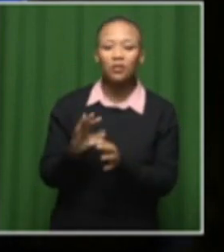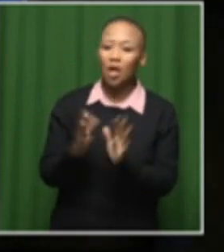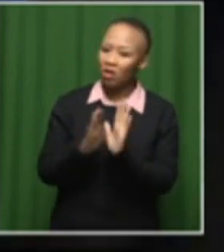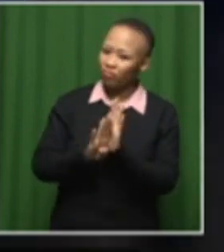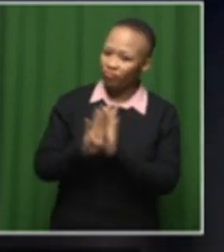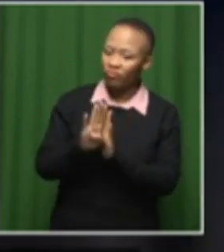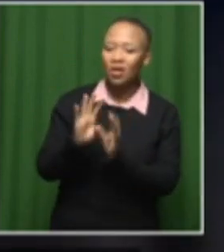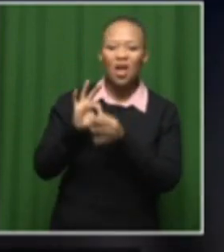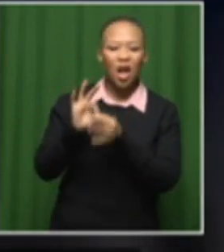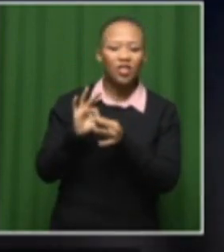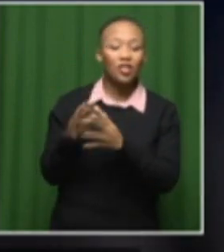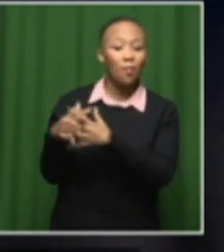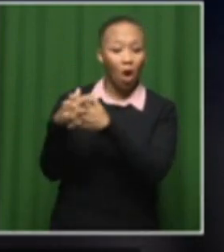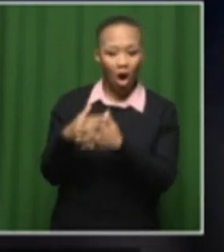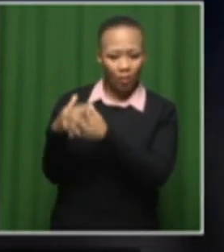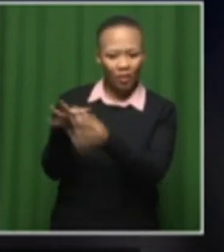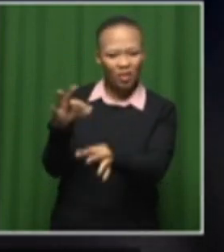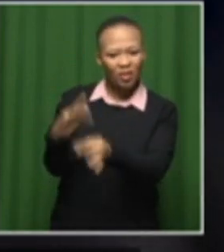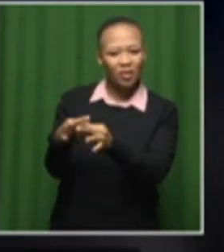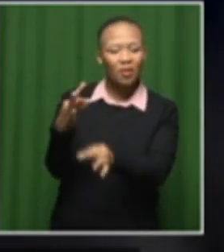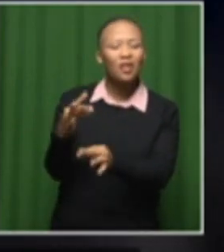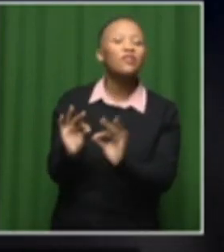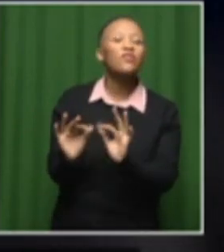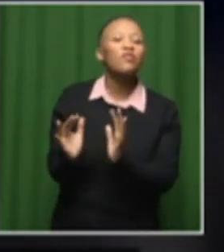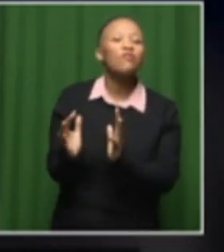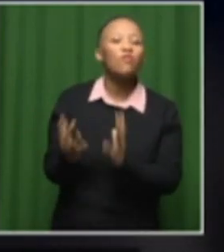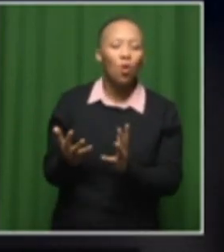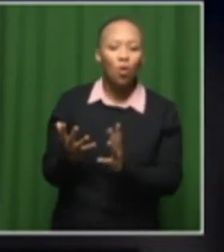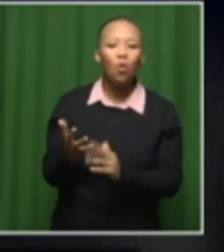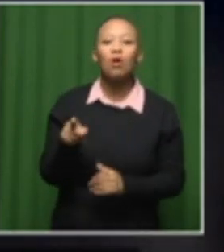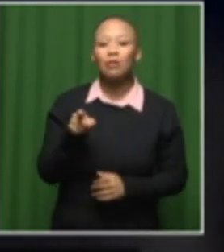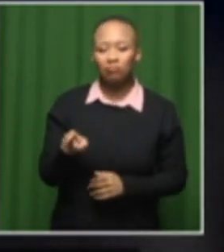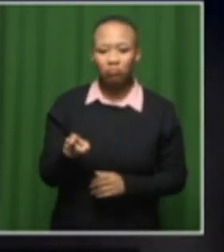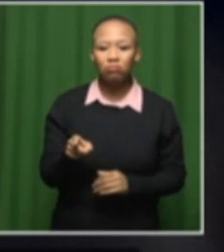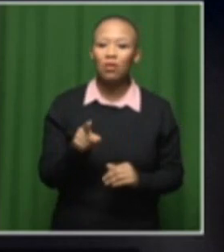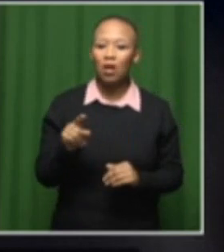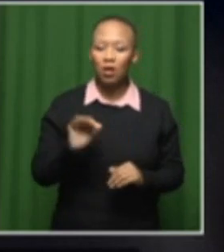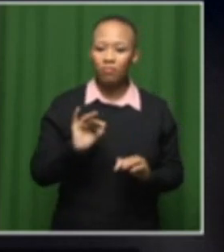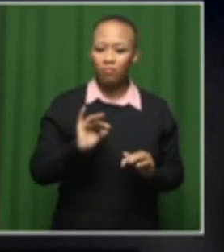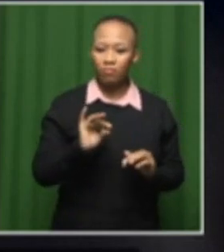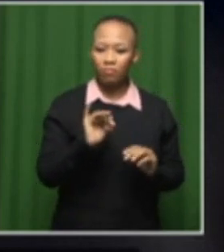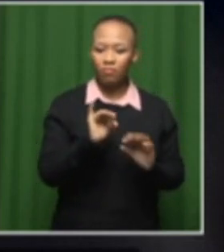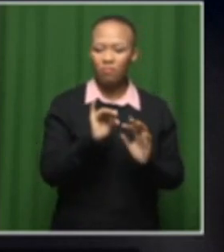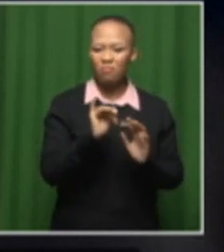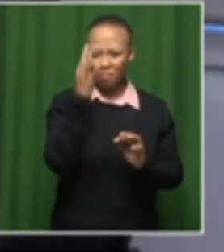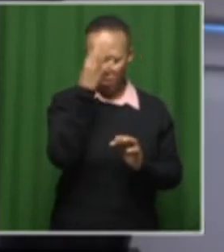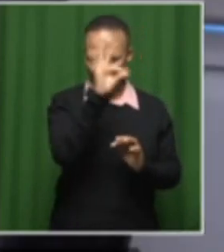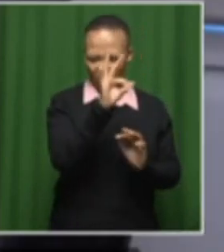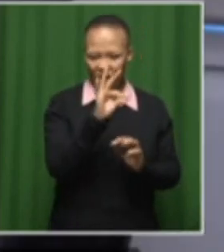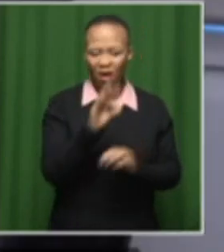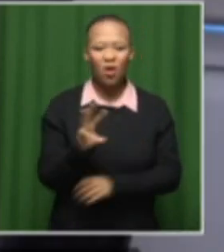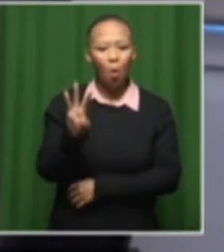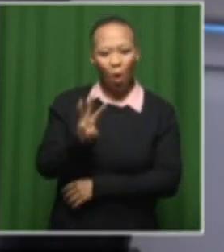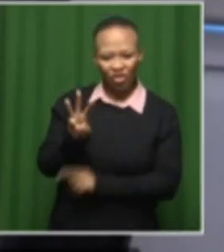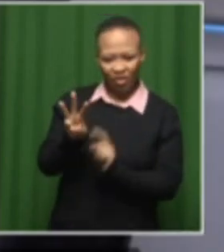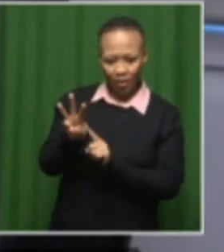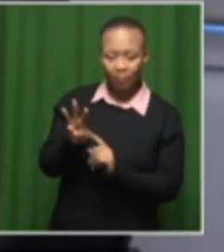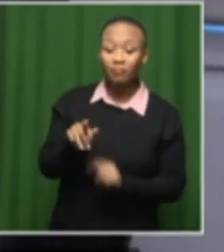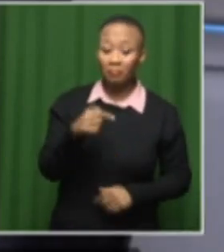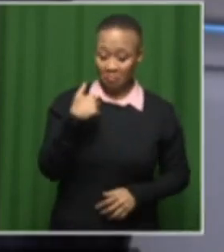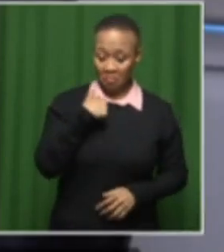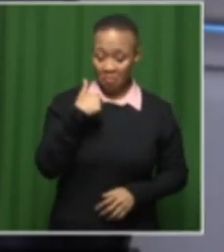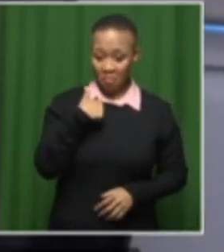States, particularly in the aftermath of the Lady R fallout between Pretoria and Washington. When I was in India, I had